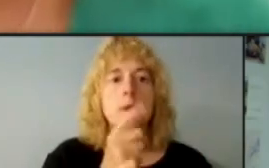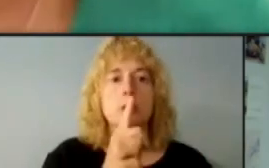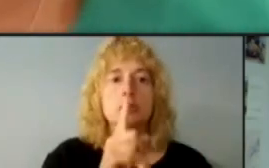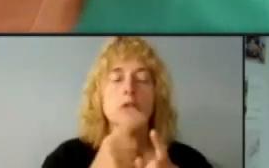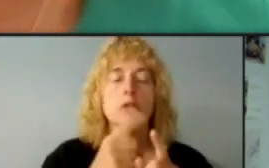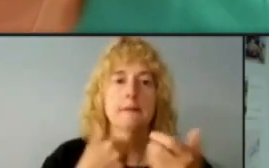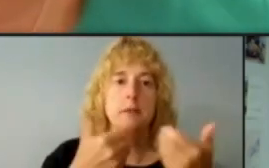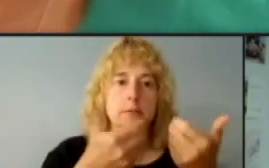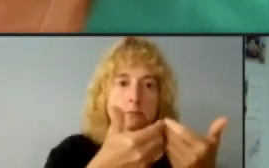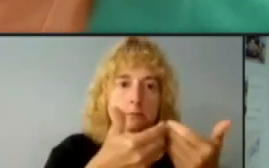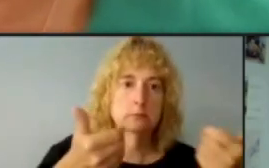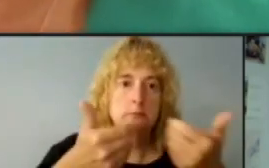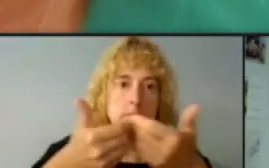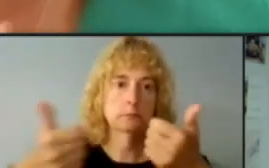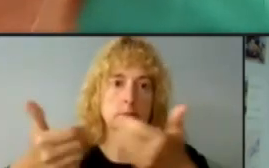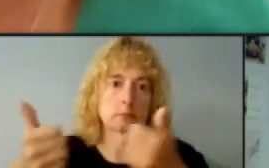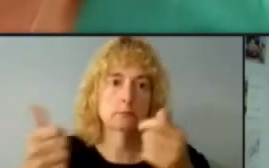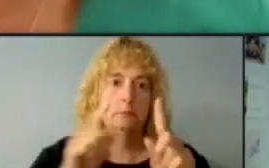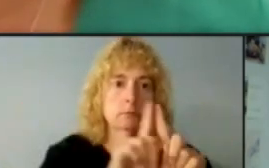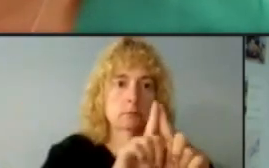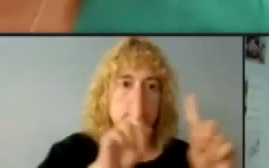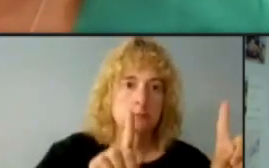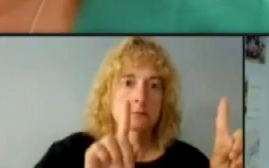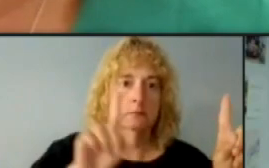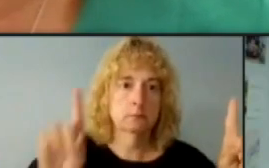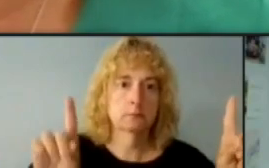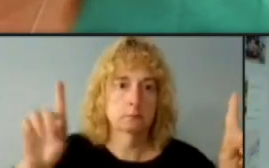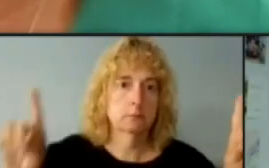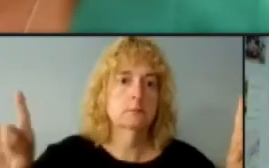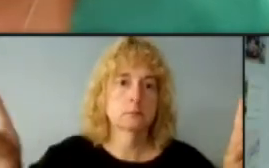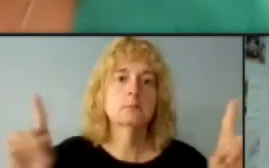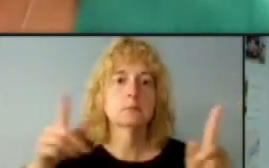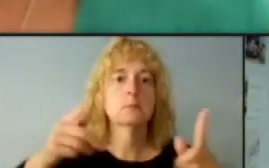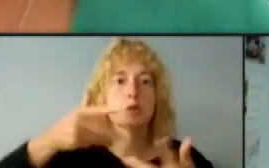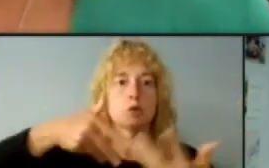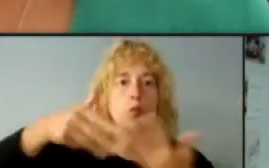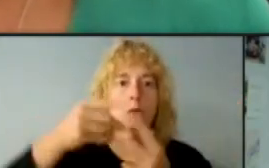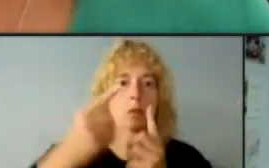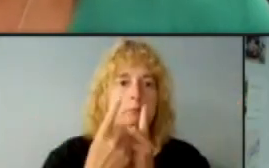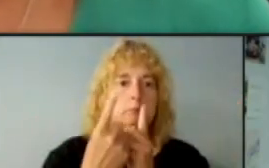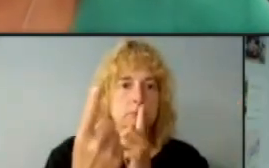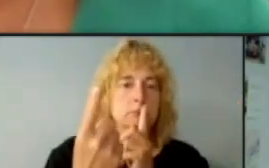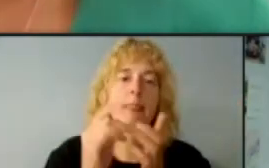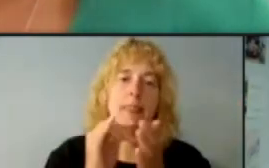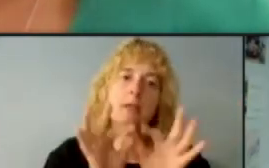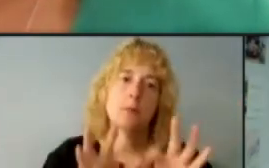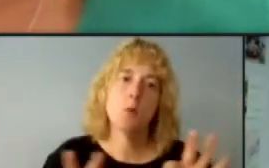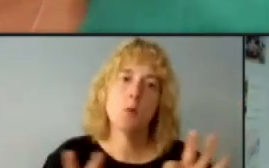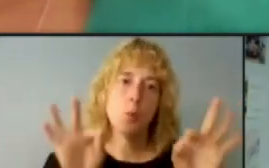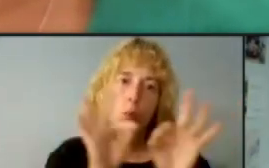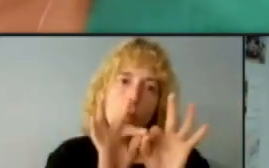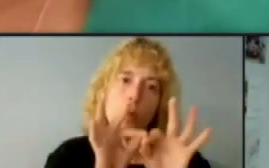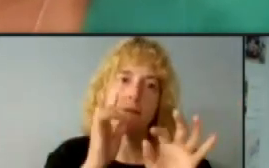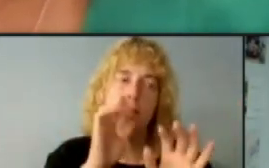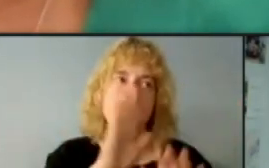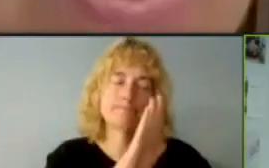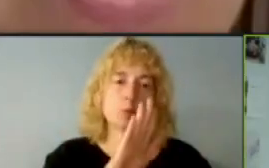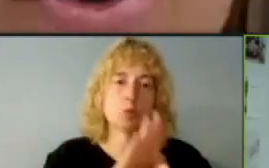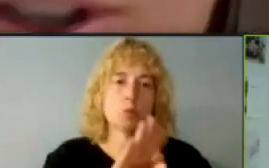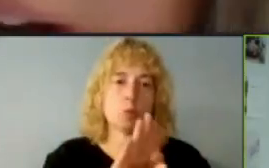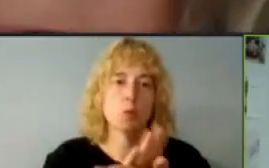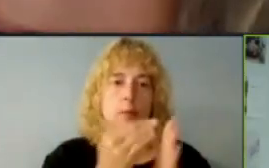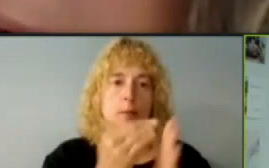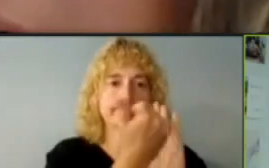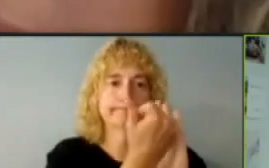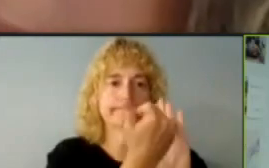out so they'll practice social distancing. So those are some of the things I think are really important, and they're outlined in the return to school roadmap.